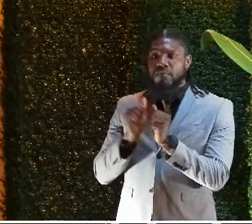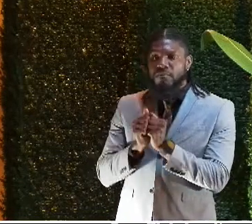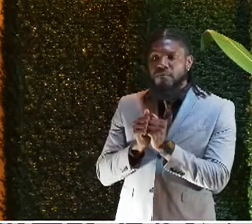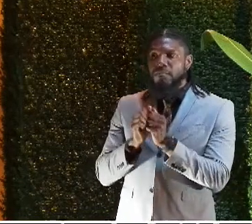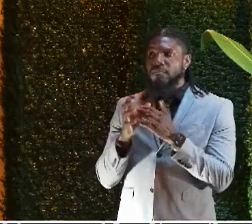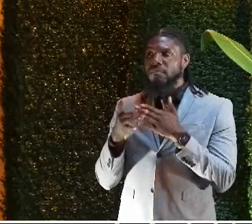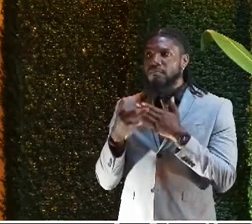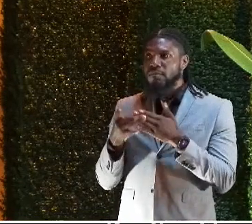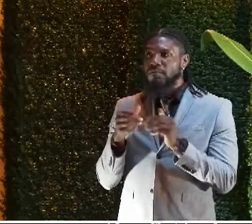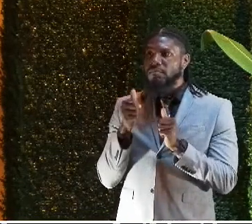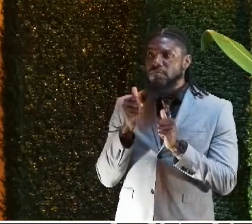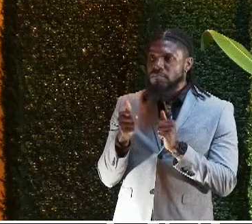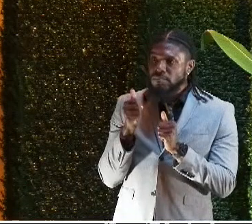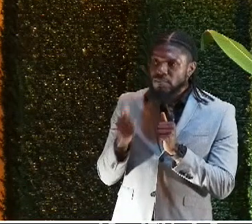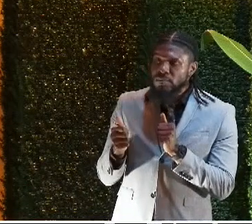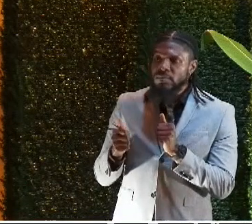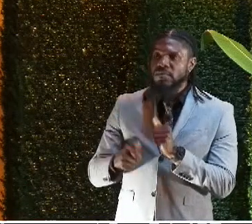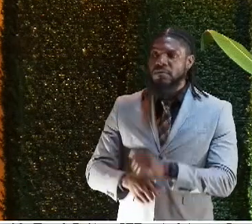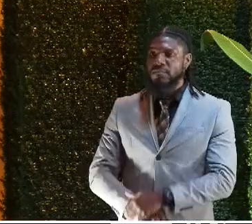themselves.